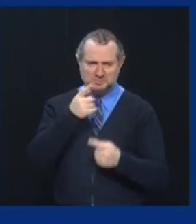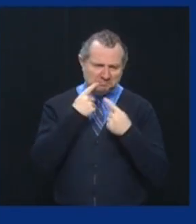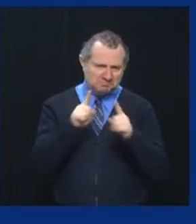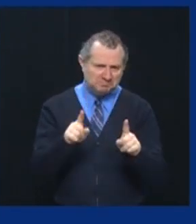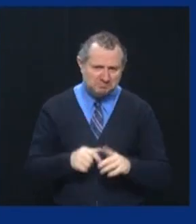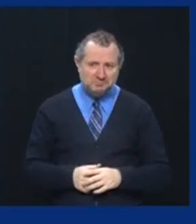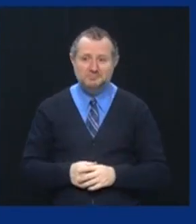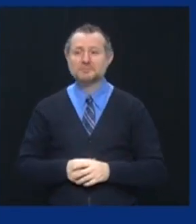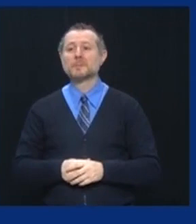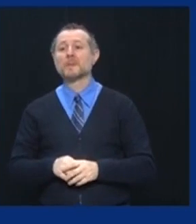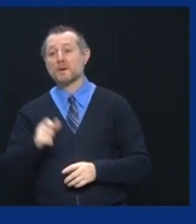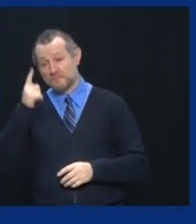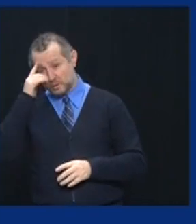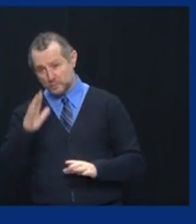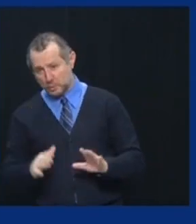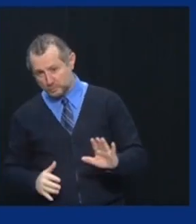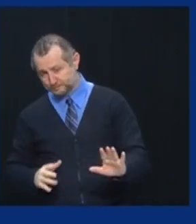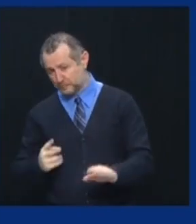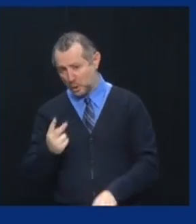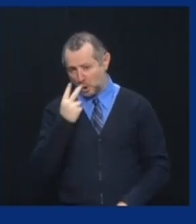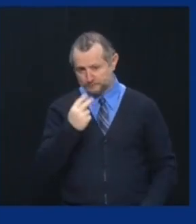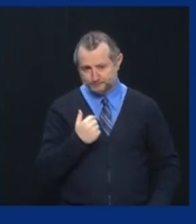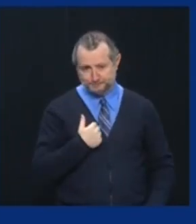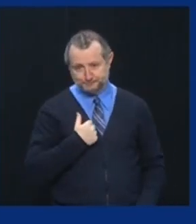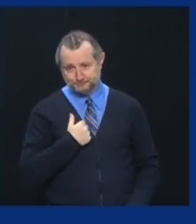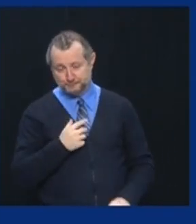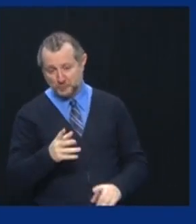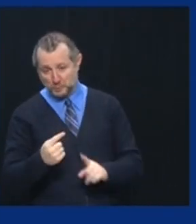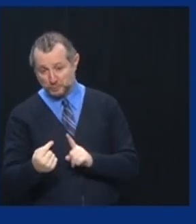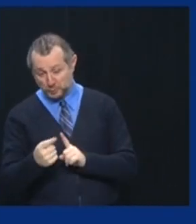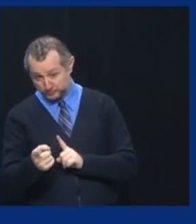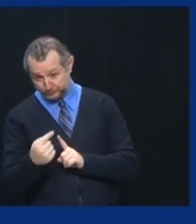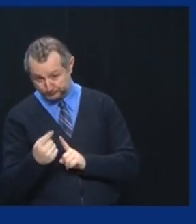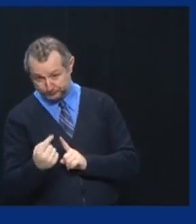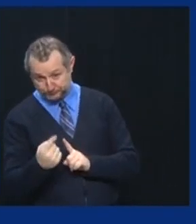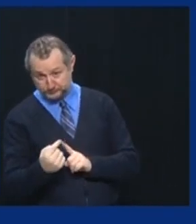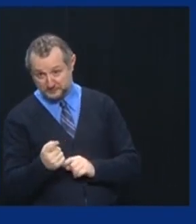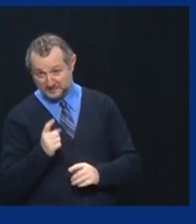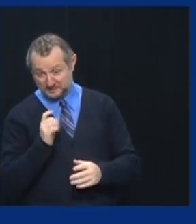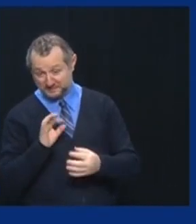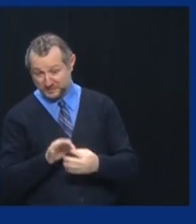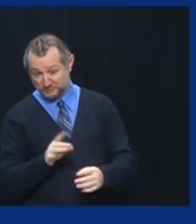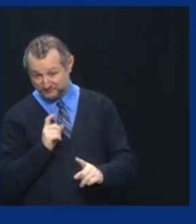And look, your point about the fine,